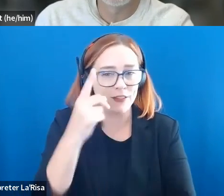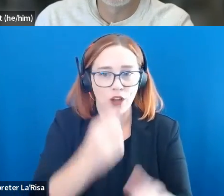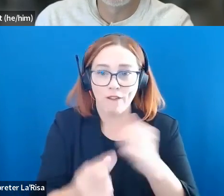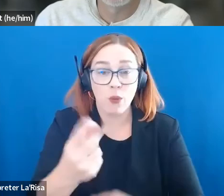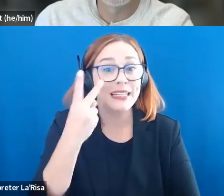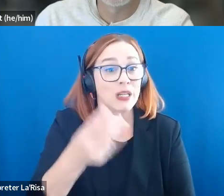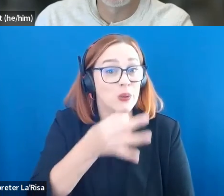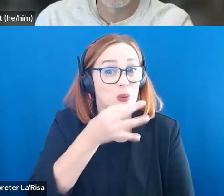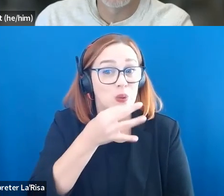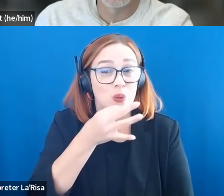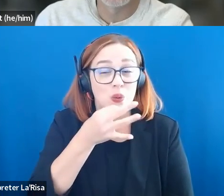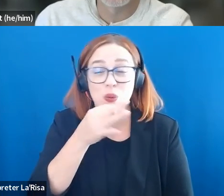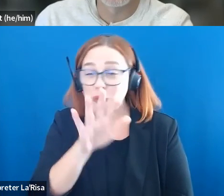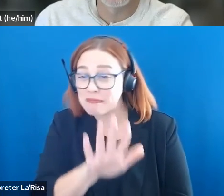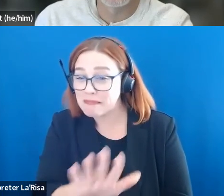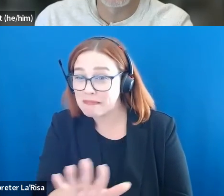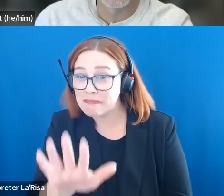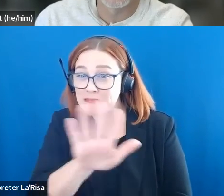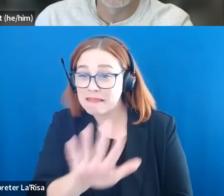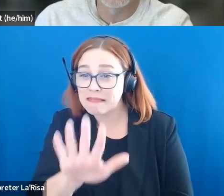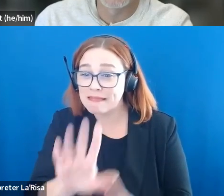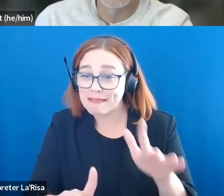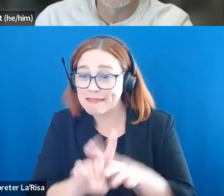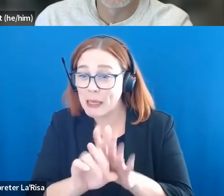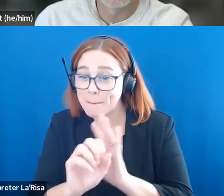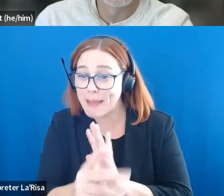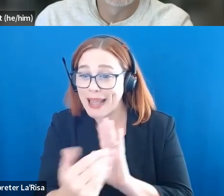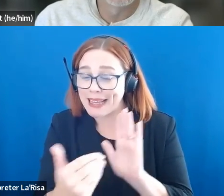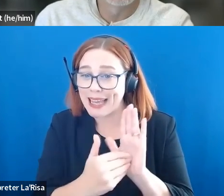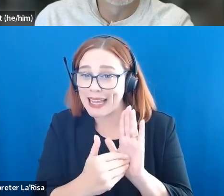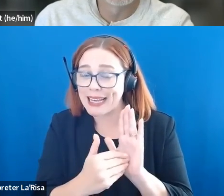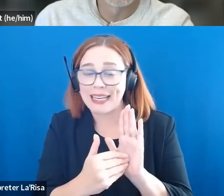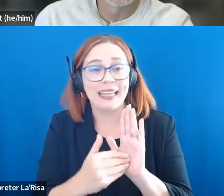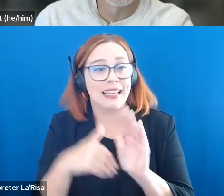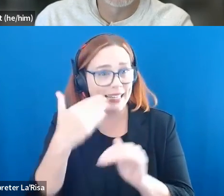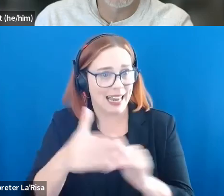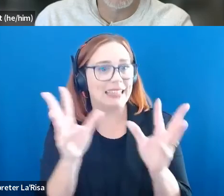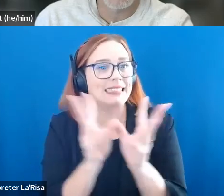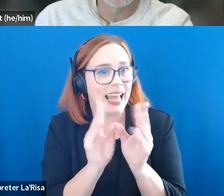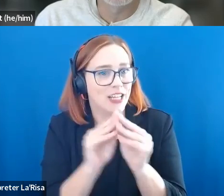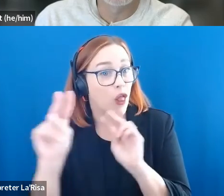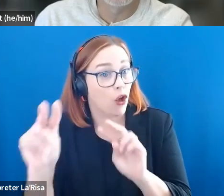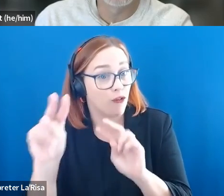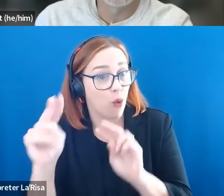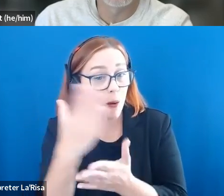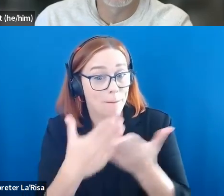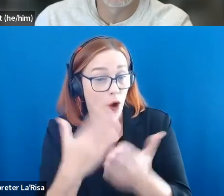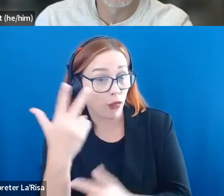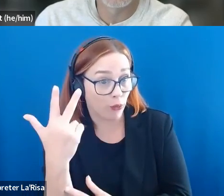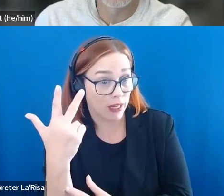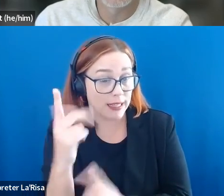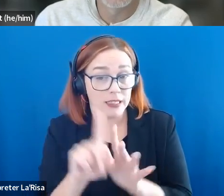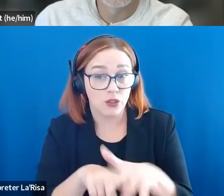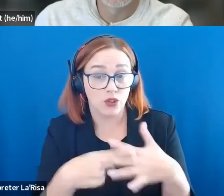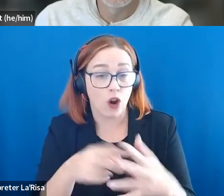other again in just a short while. We will have our next session and looking forward to you all joining us for session 3, starting at